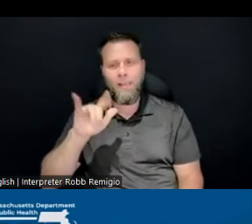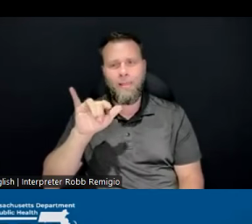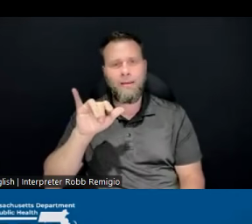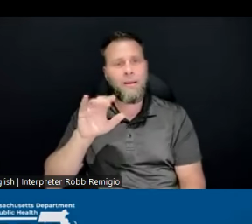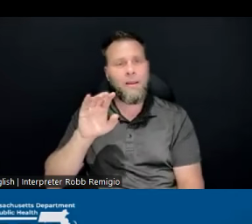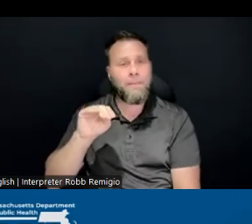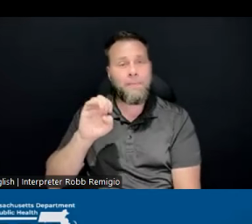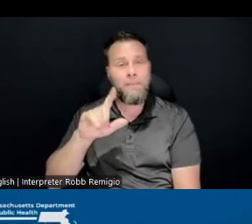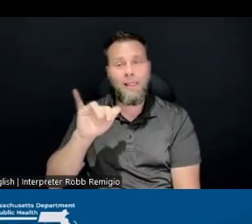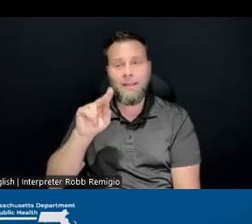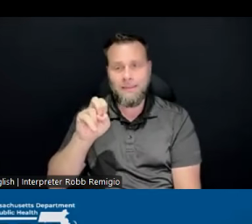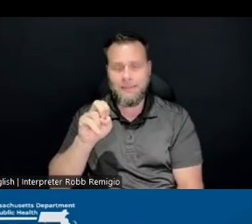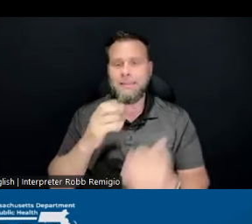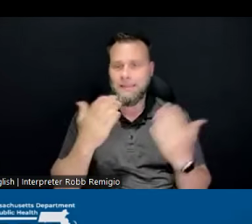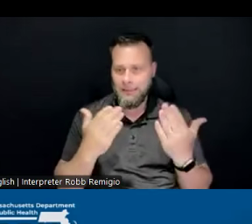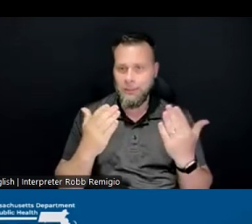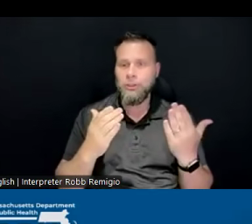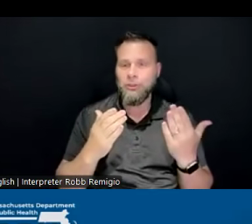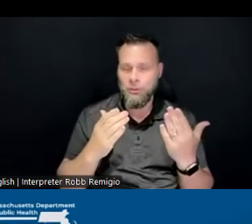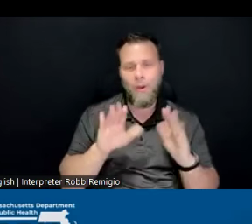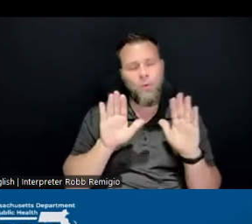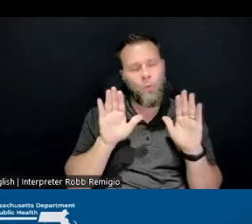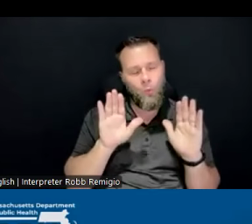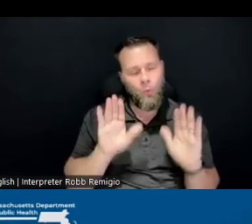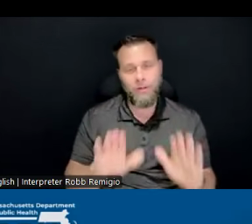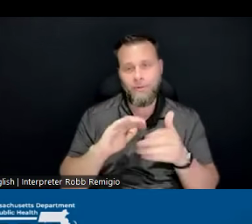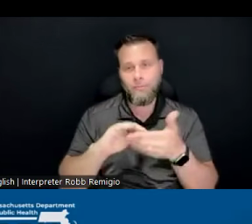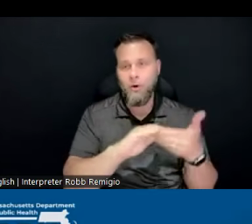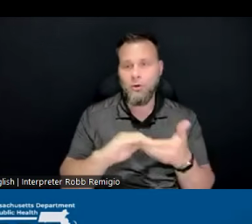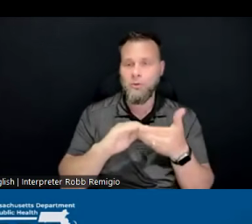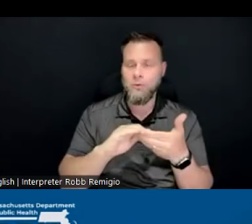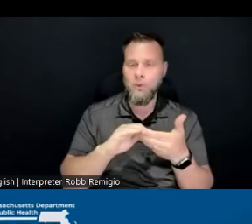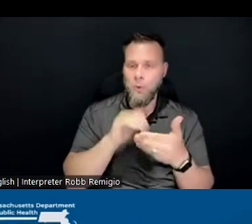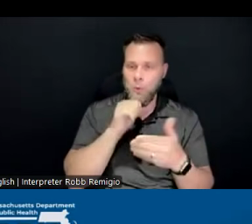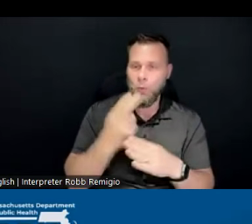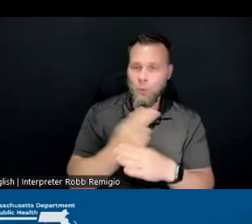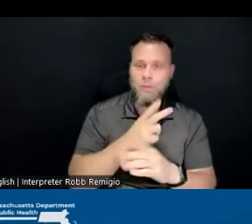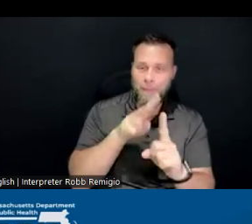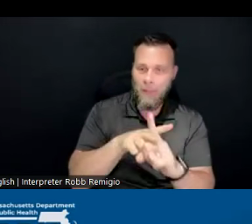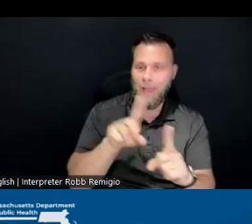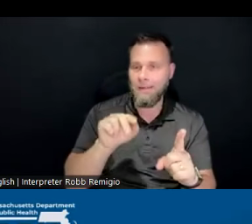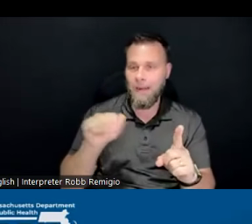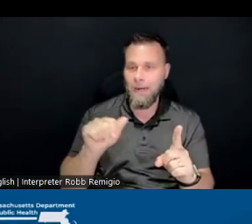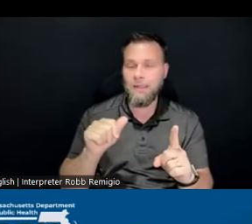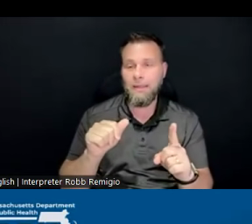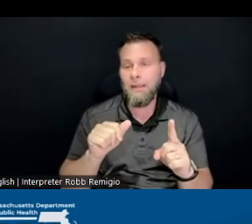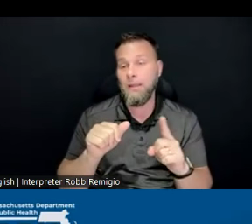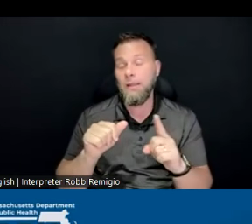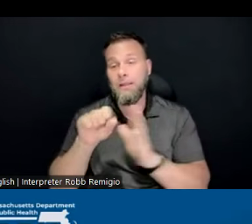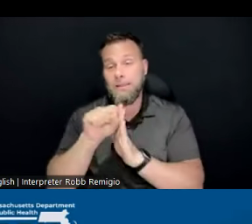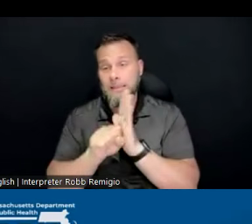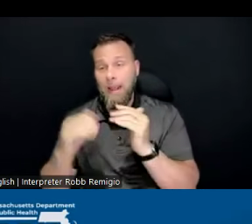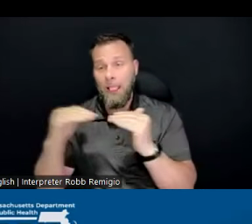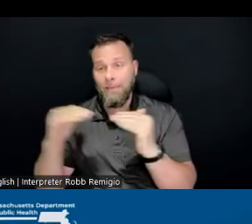have some wonderful partners and great examples of how folks have used this data. At the state level, the data has